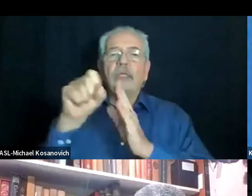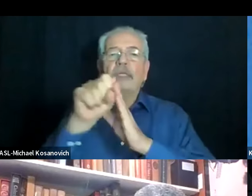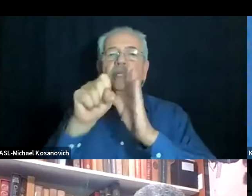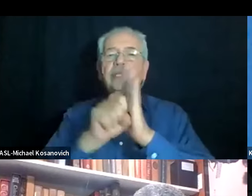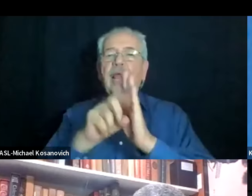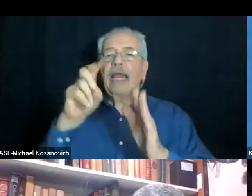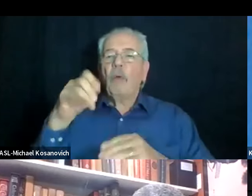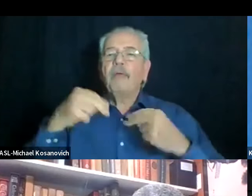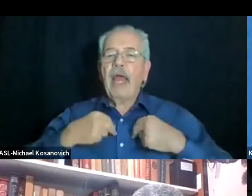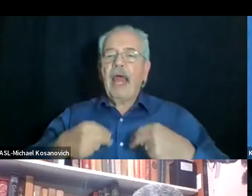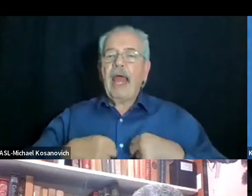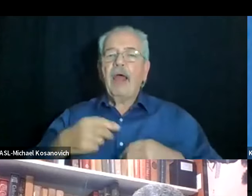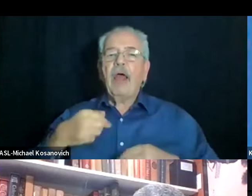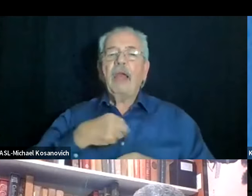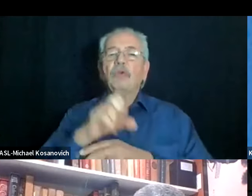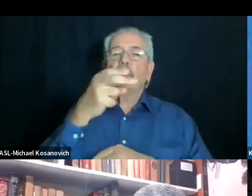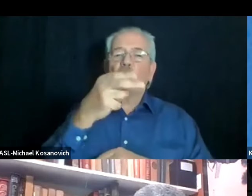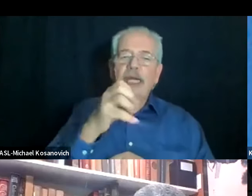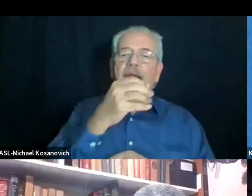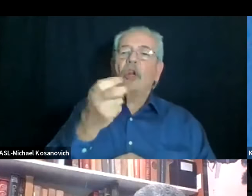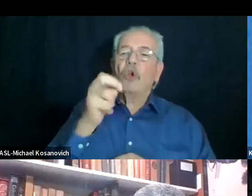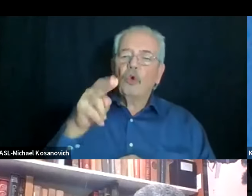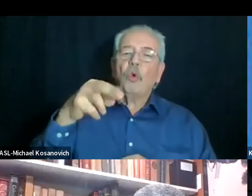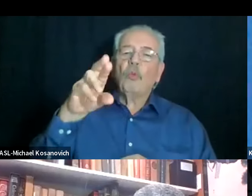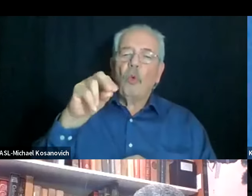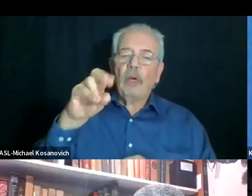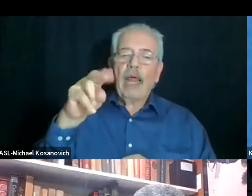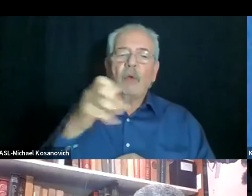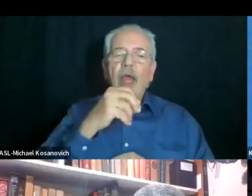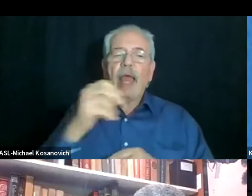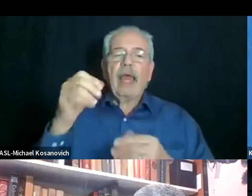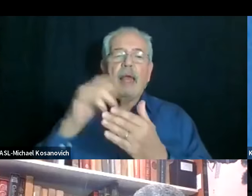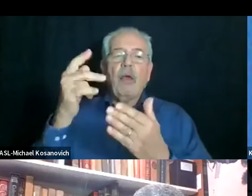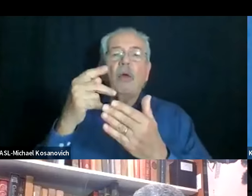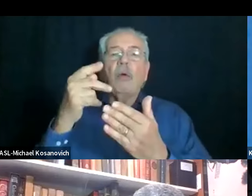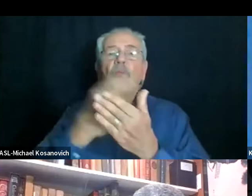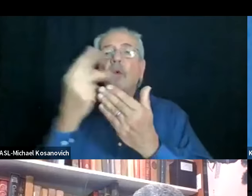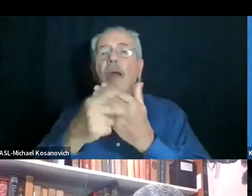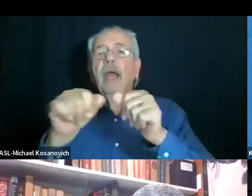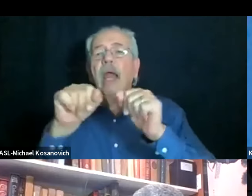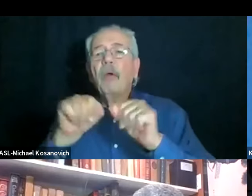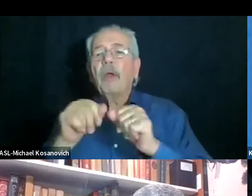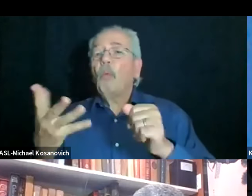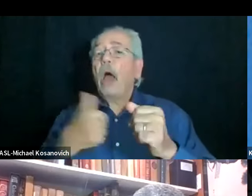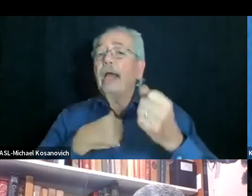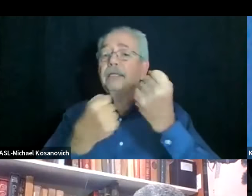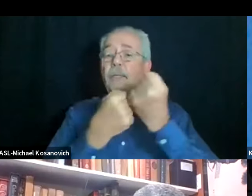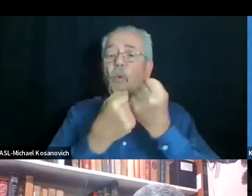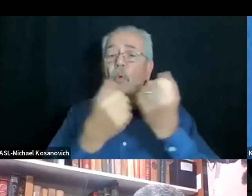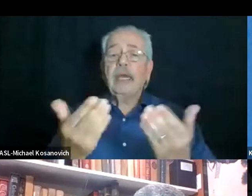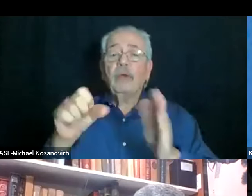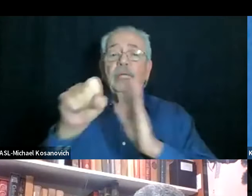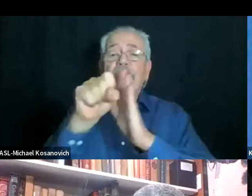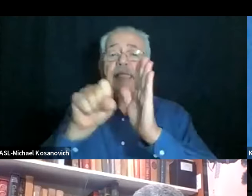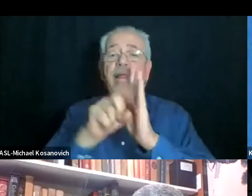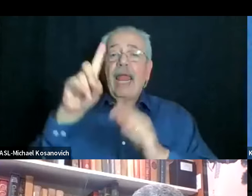of Health. I use she and her pronouns. And in the programmatic area that I support here at the State